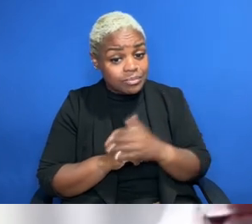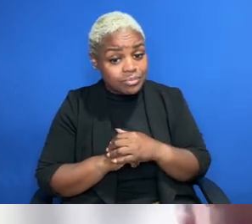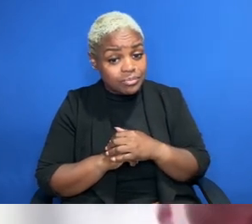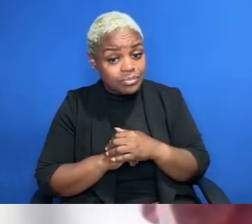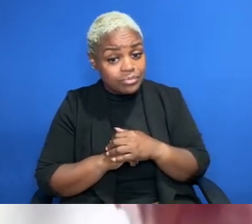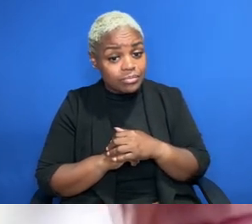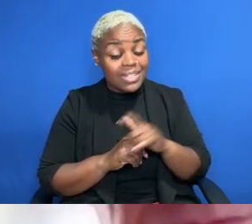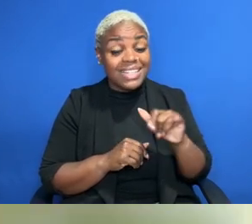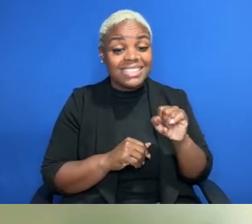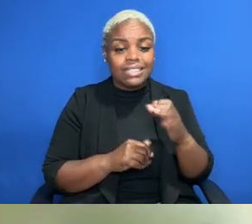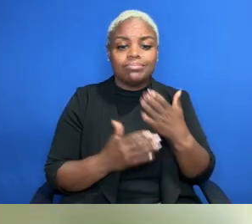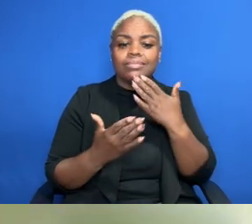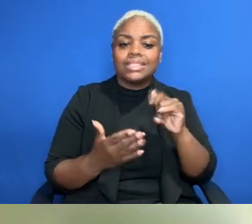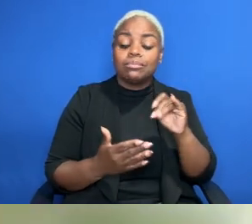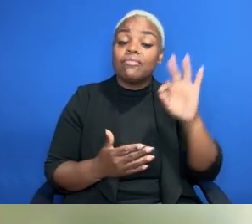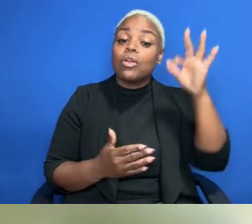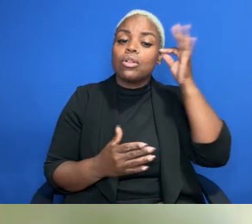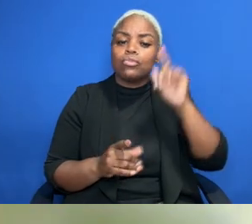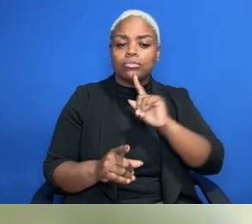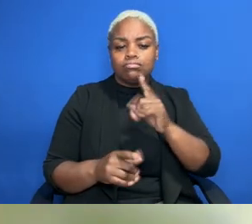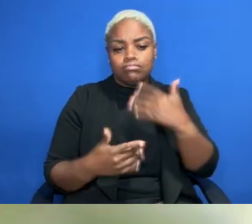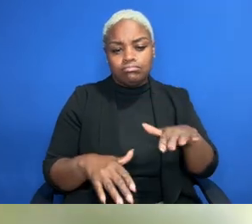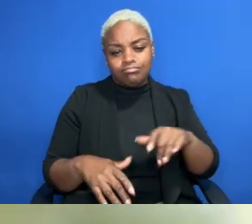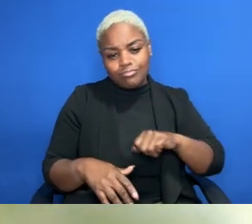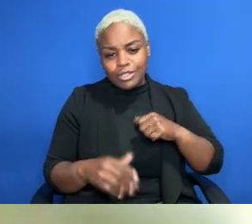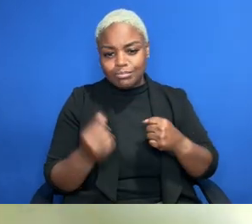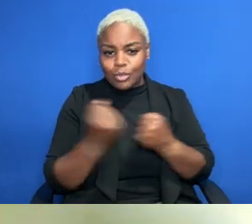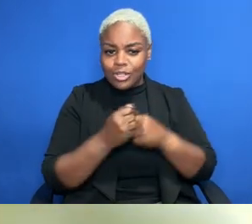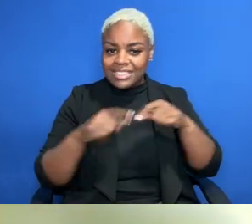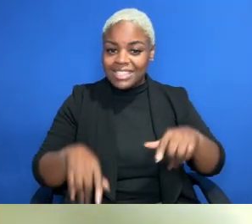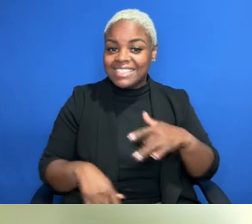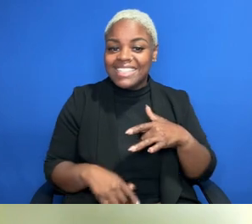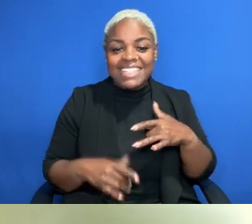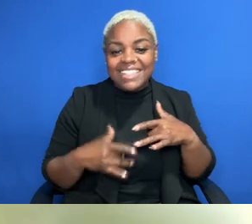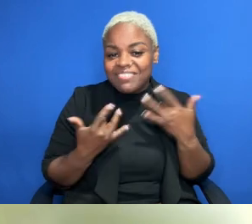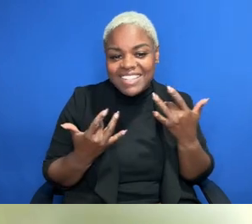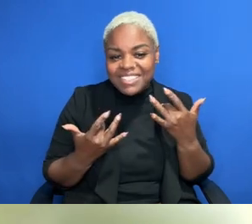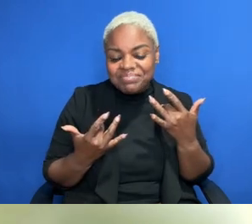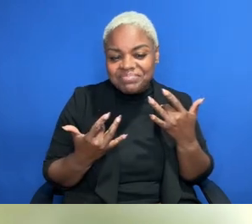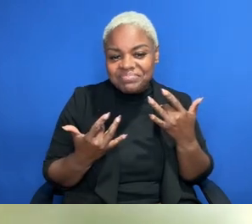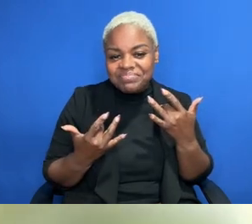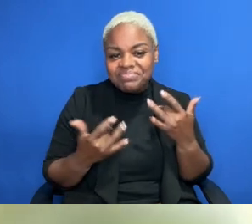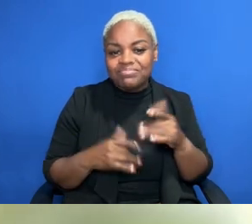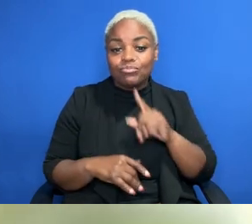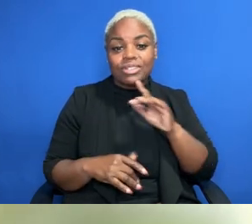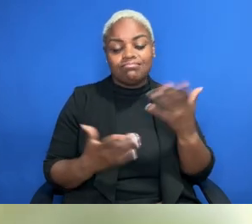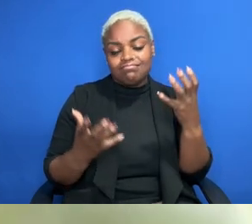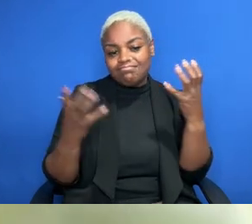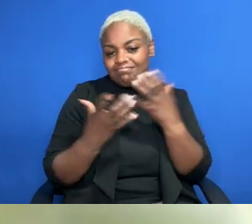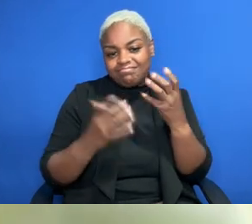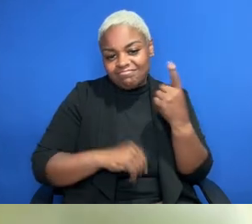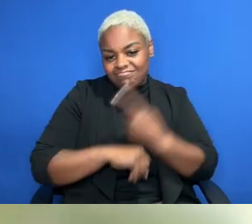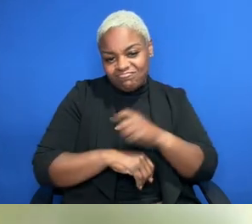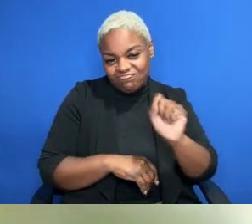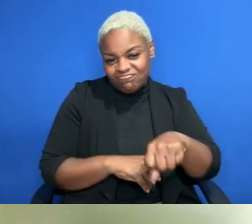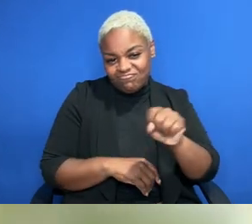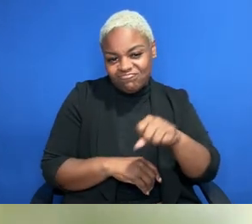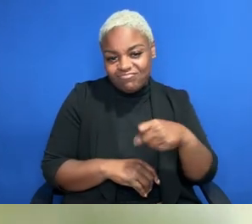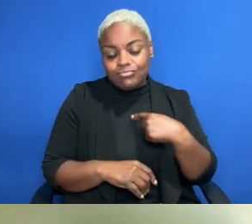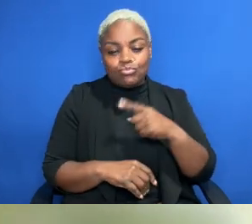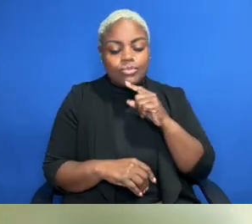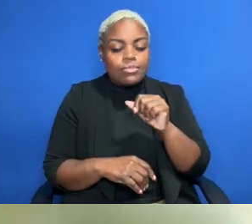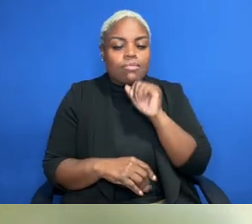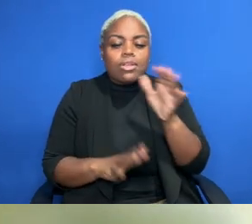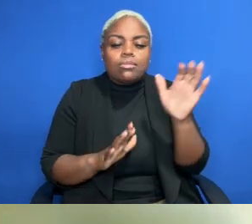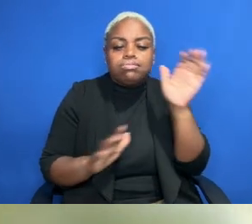Leslie? Thank you, Tim. The Federation is really very proud to sponsor this event. It has been an